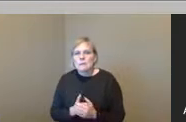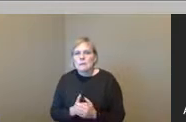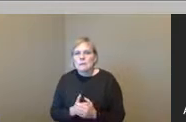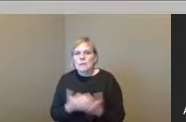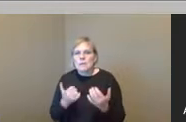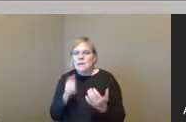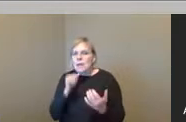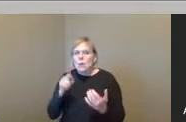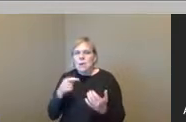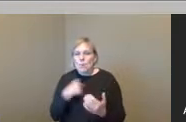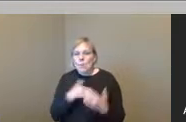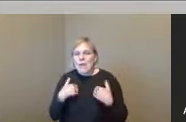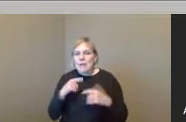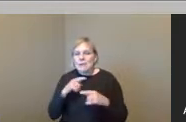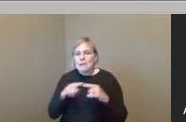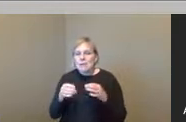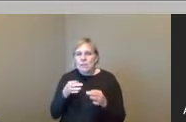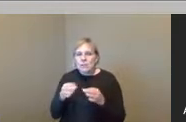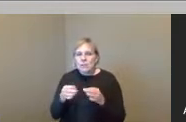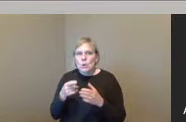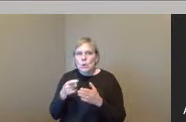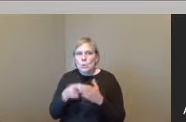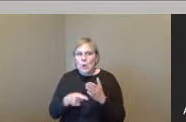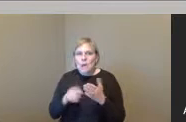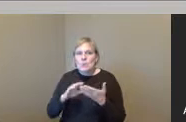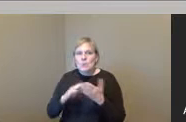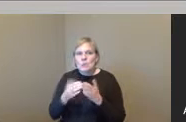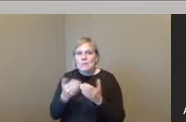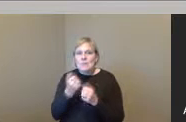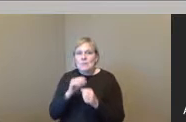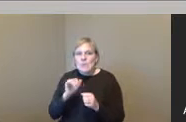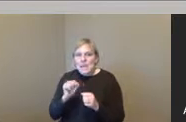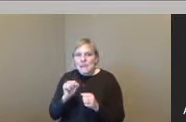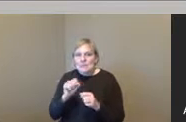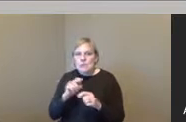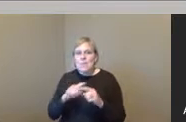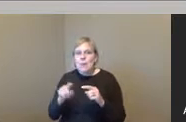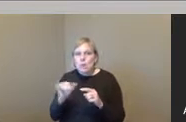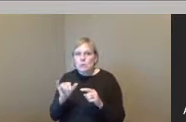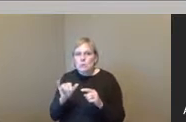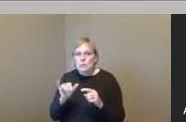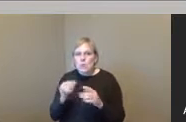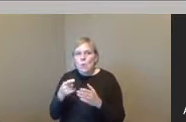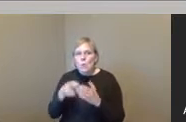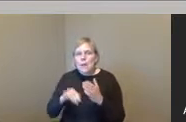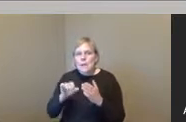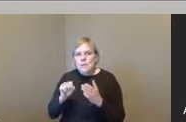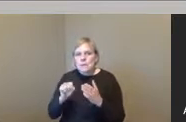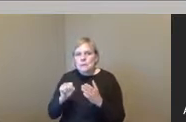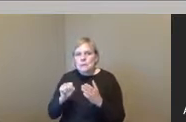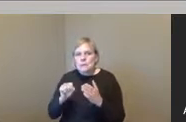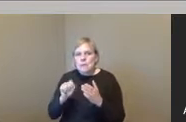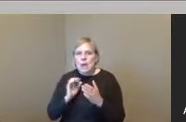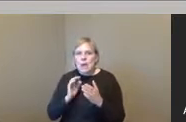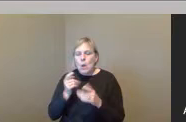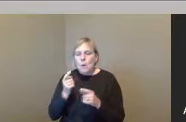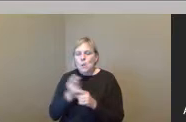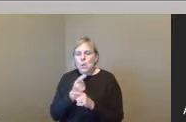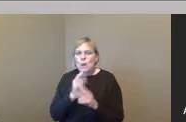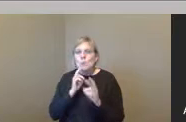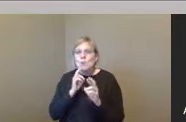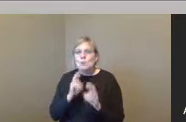not only do we have different definitions around what community safety is, it's also what is that appropriate